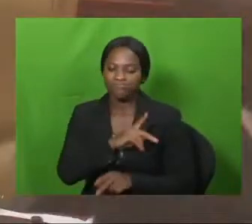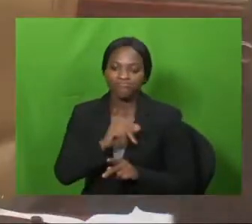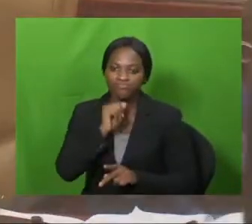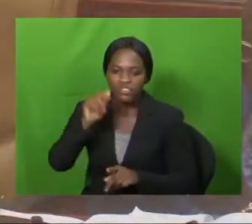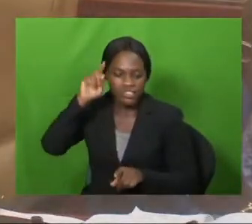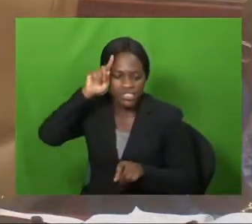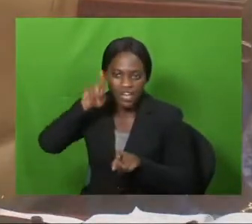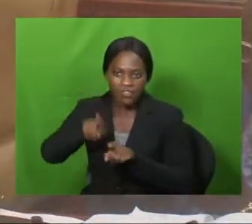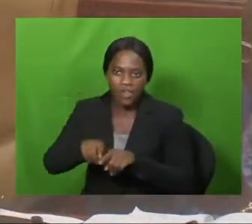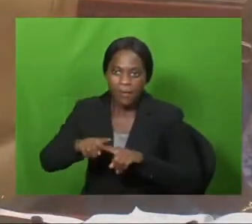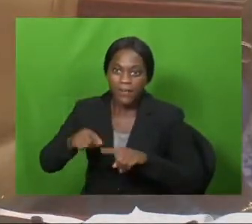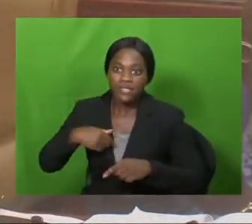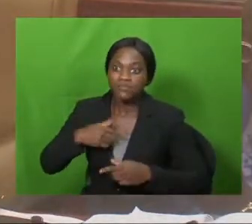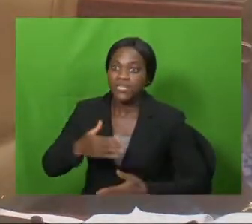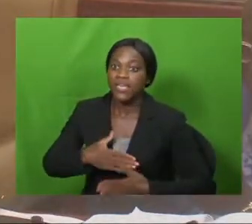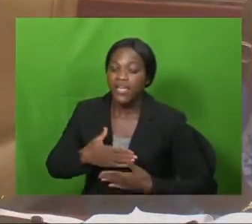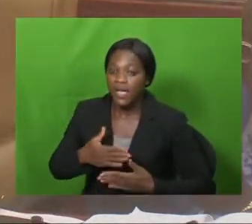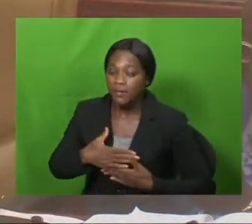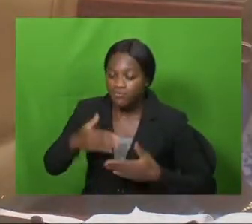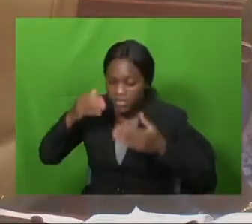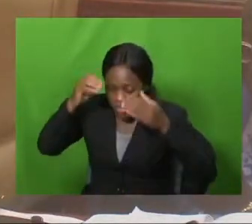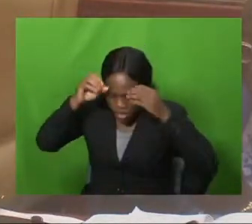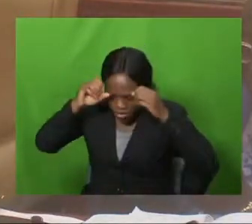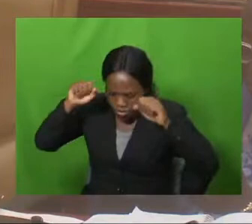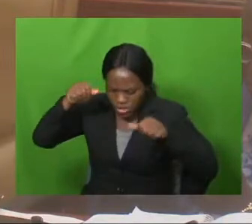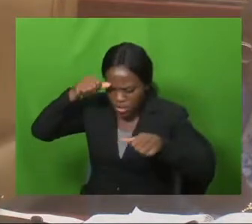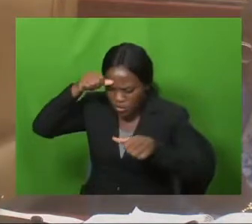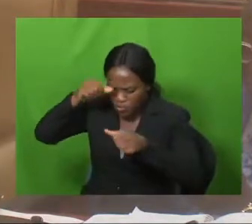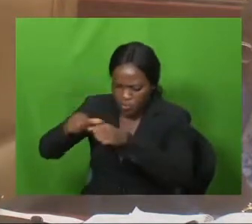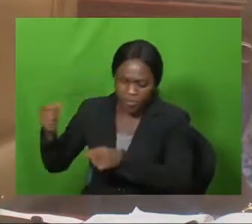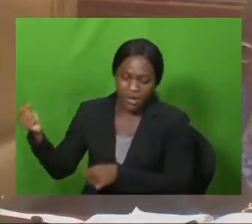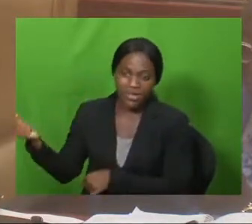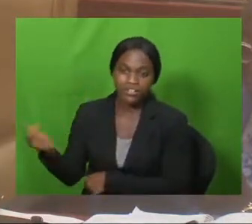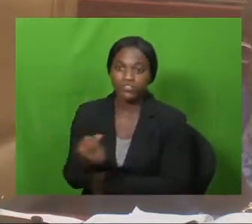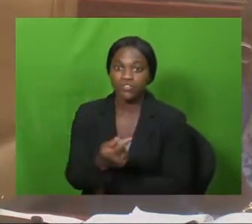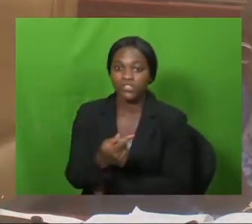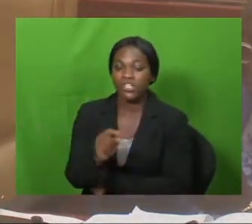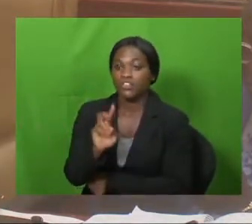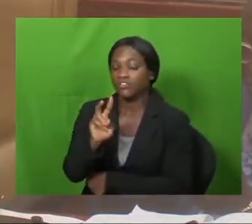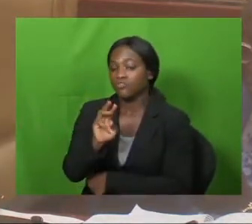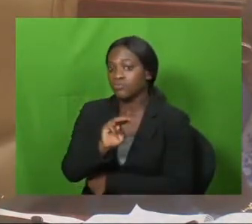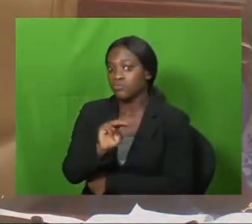But I'm happy that the president has reminded us that 2 million